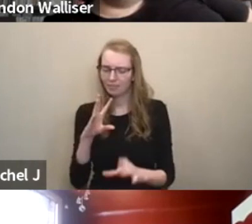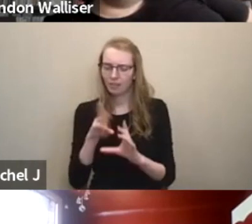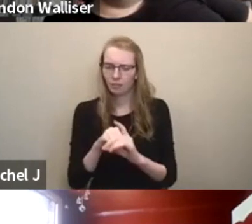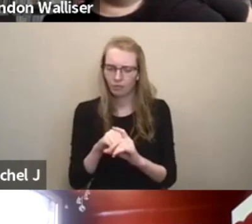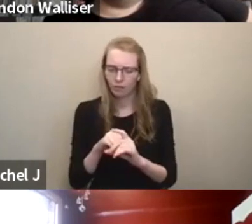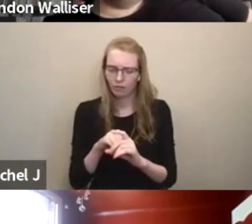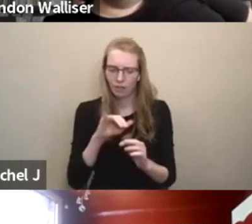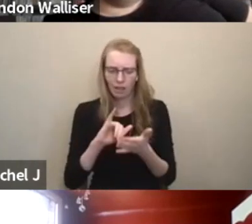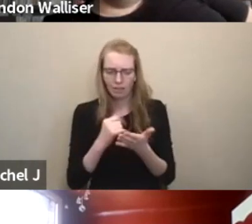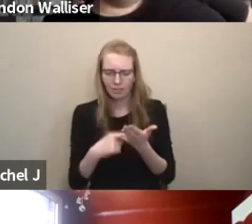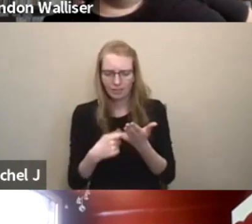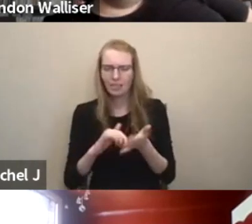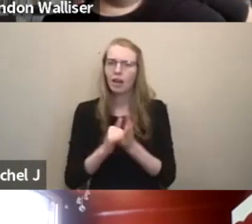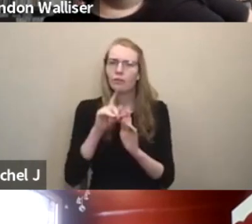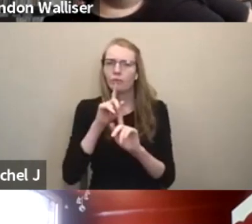scripts,